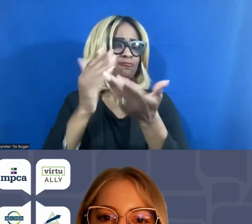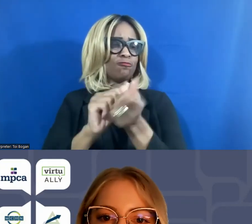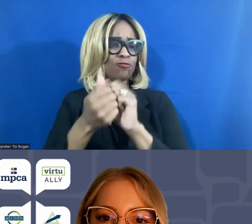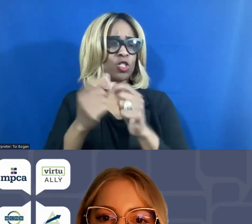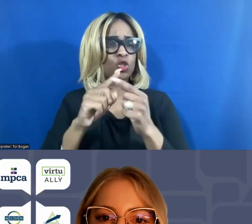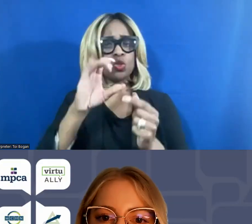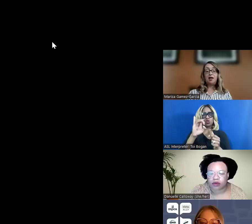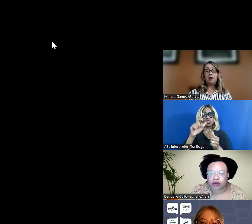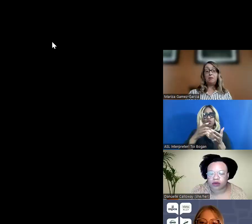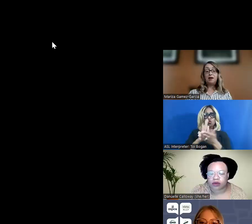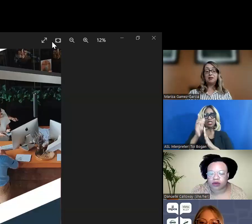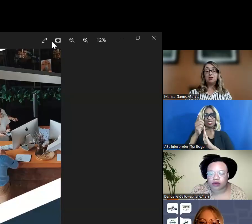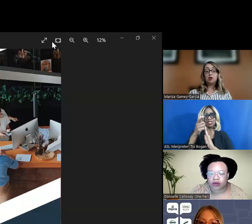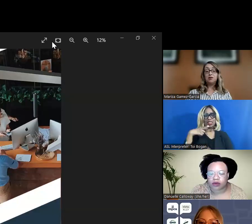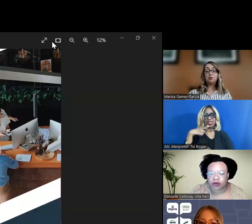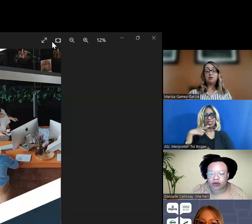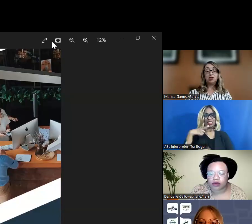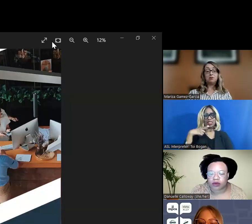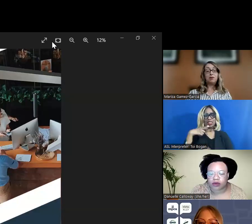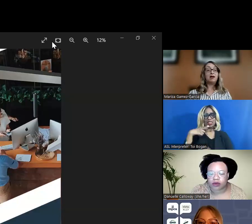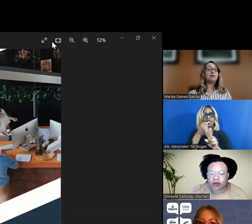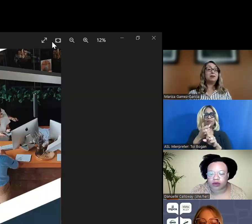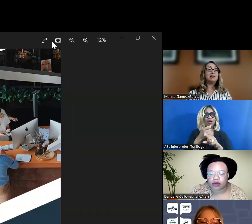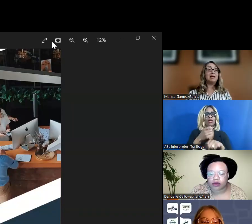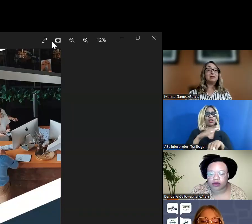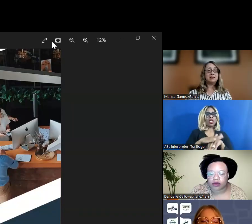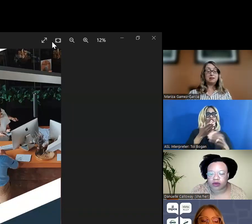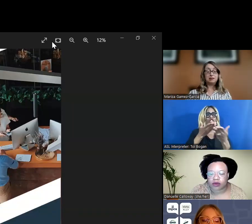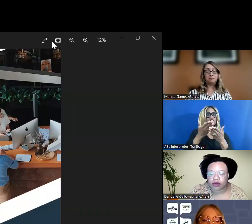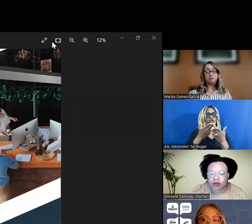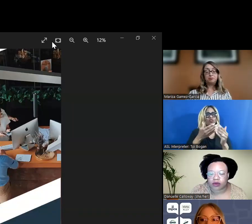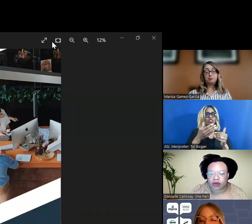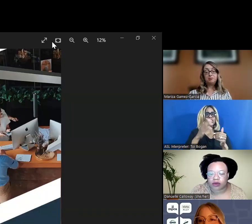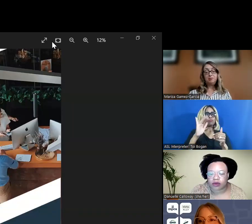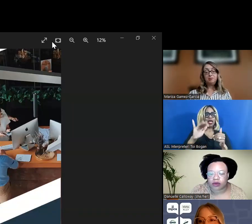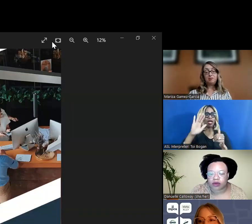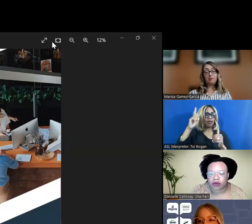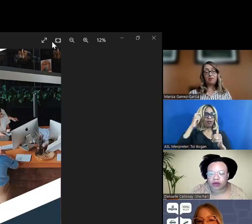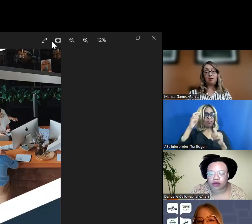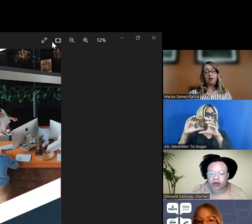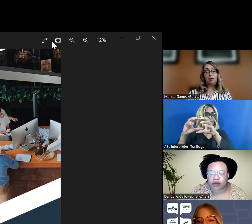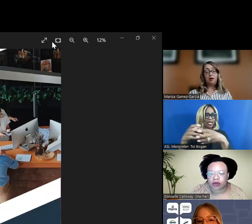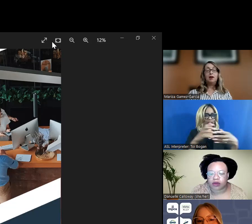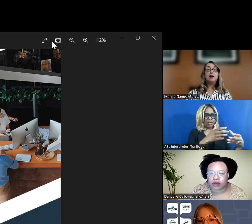rights legislation and the impact on service provision by government entities.